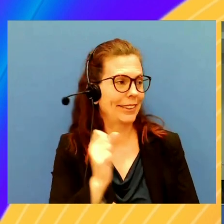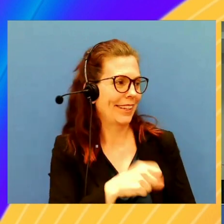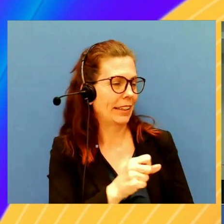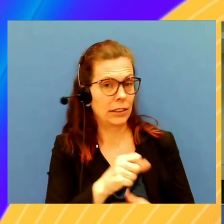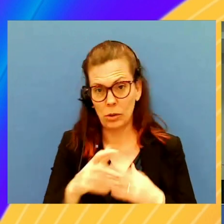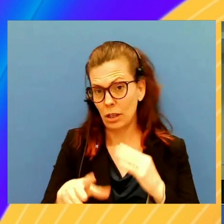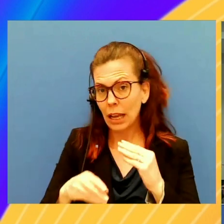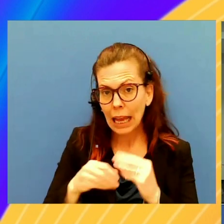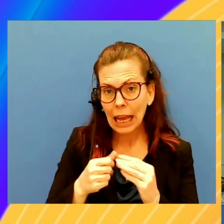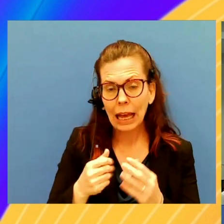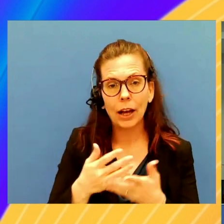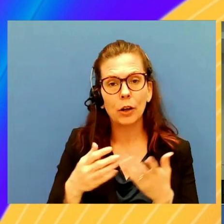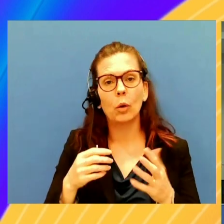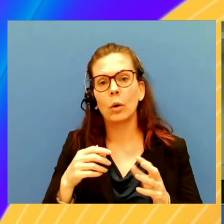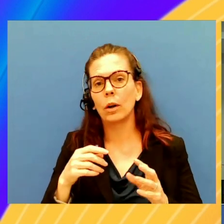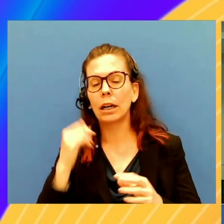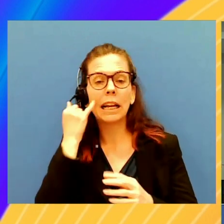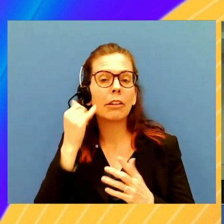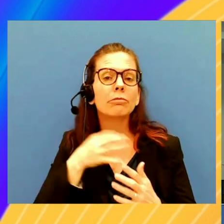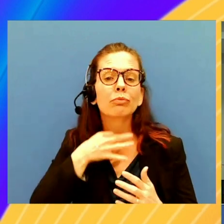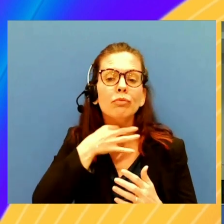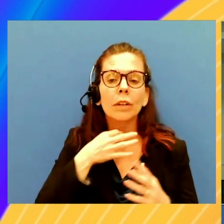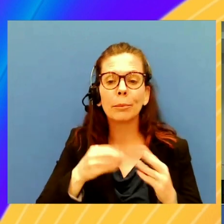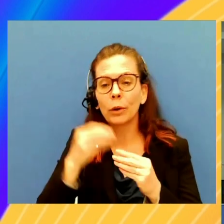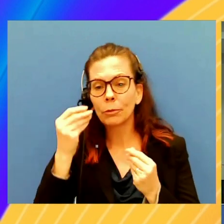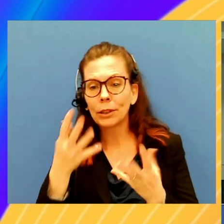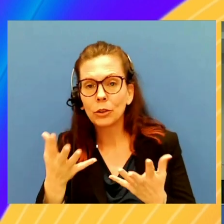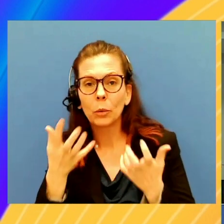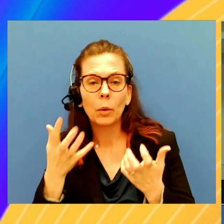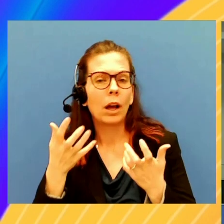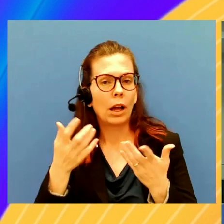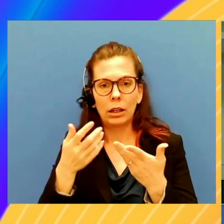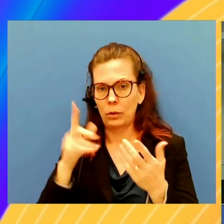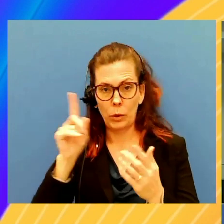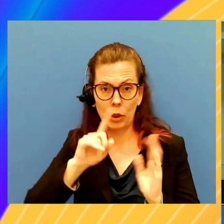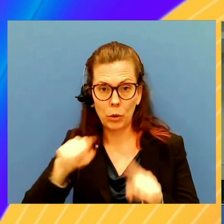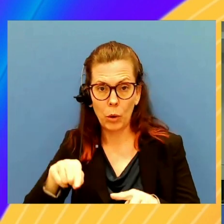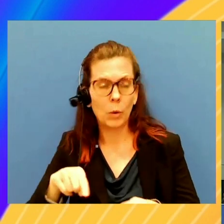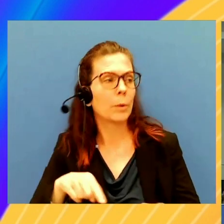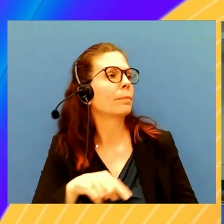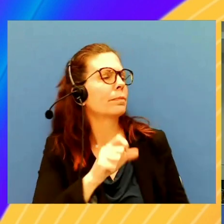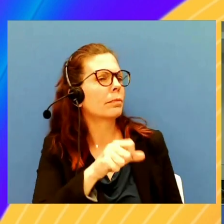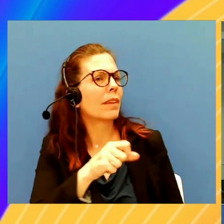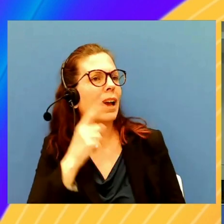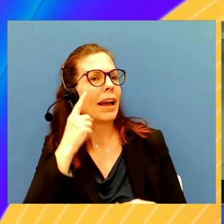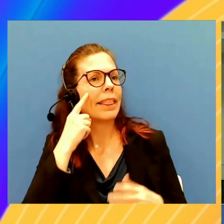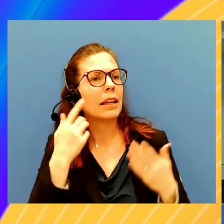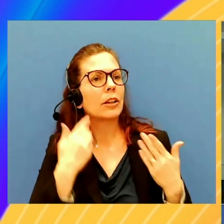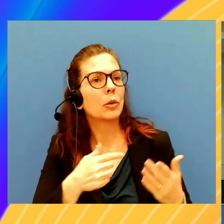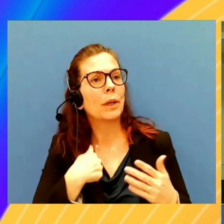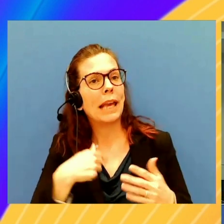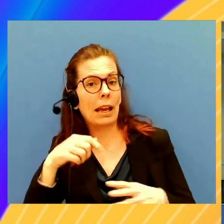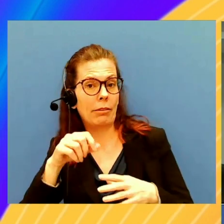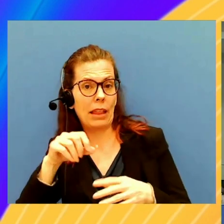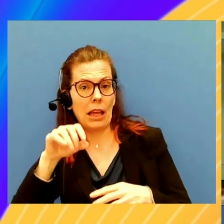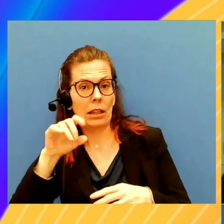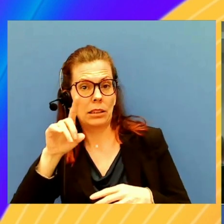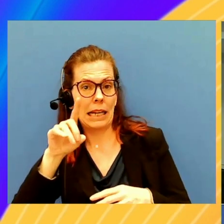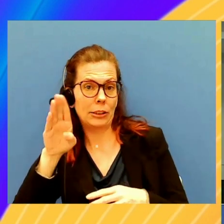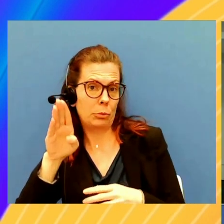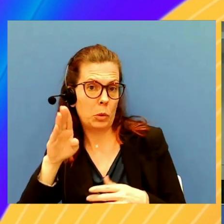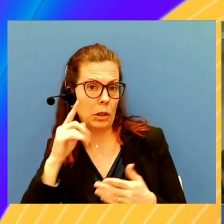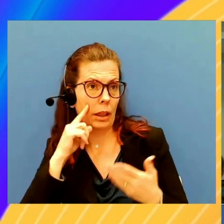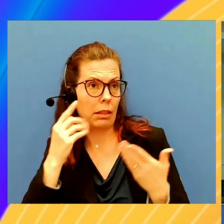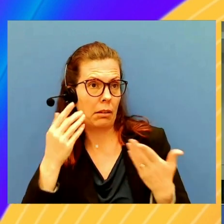or maybe where they can go for additional information about this? I think we should talk about the how we have the inbuilt dashboards